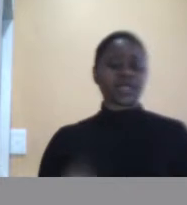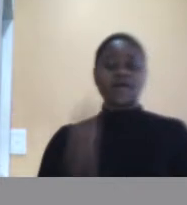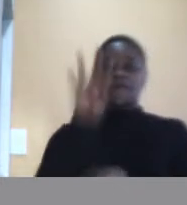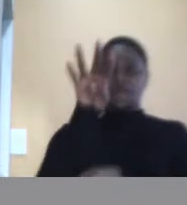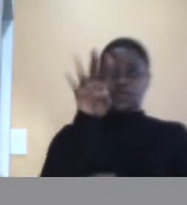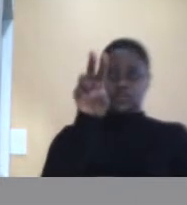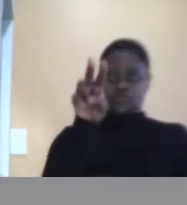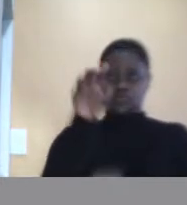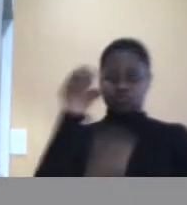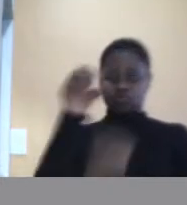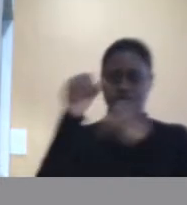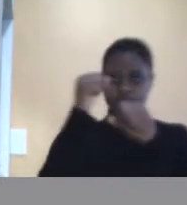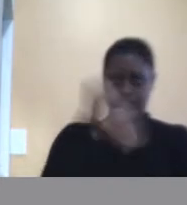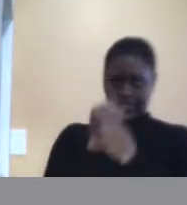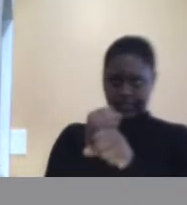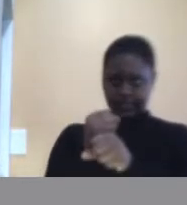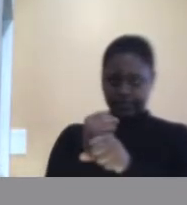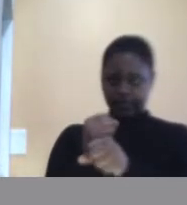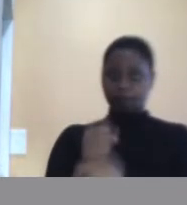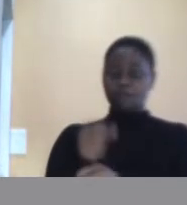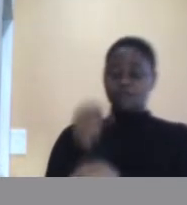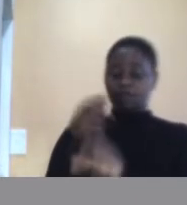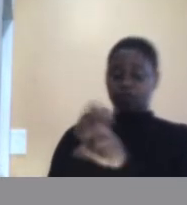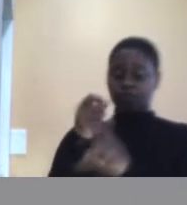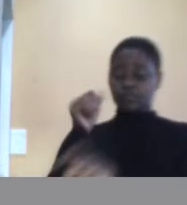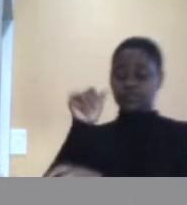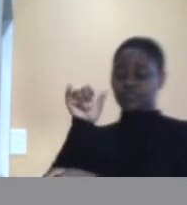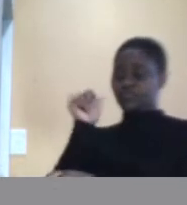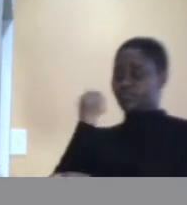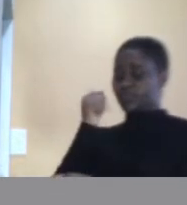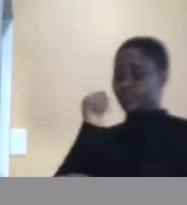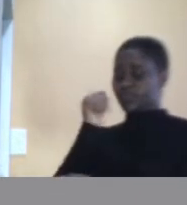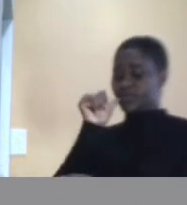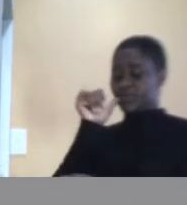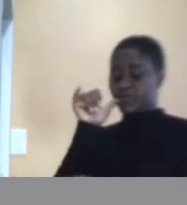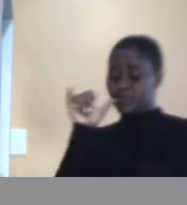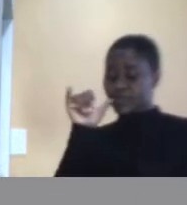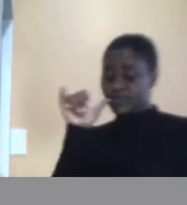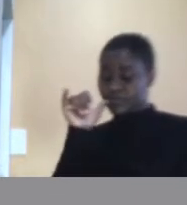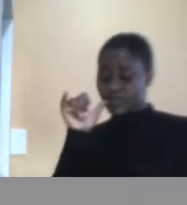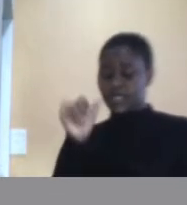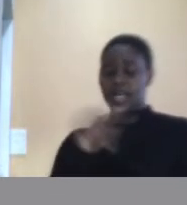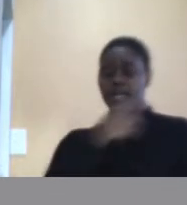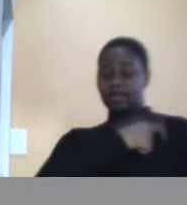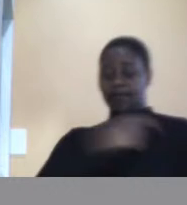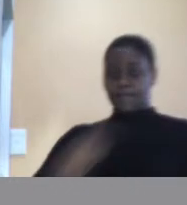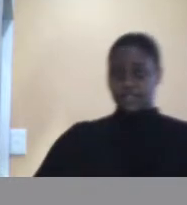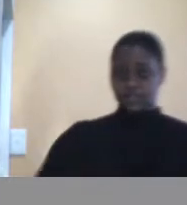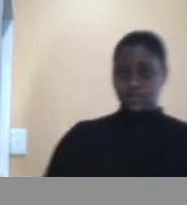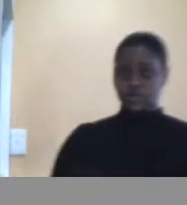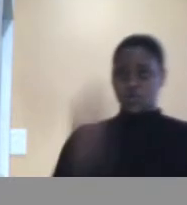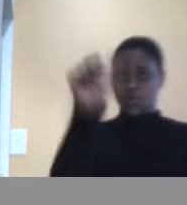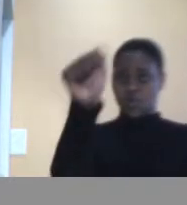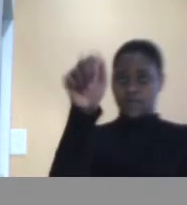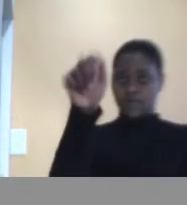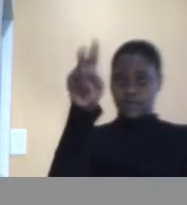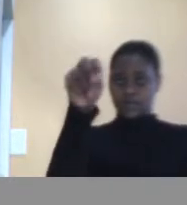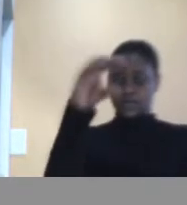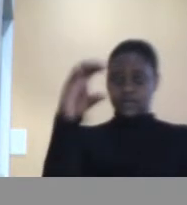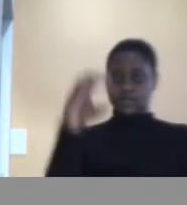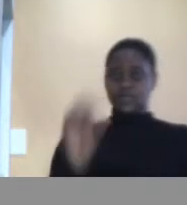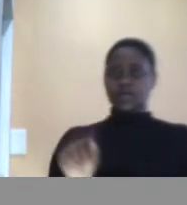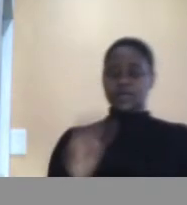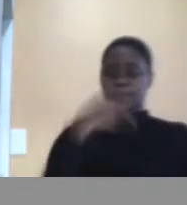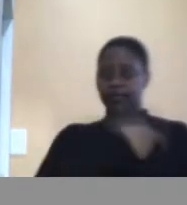42 years since Comrade Thabo Mbeki, who later became a president of the ANC and the president of South